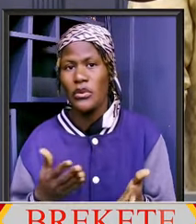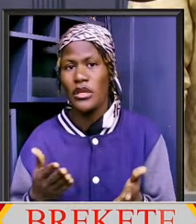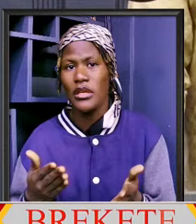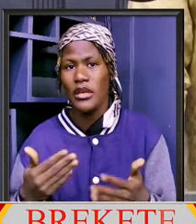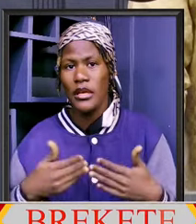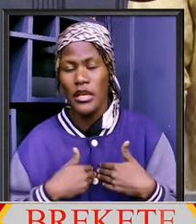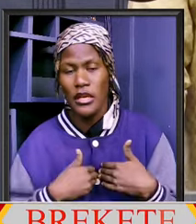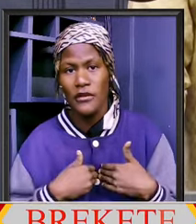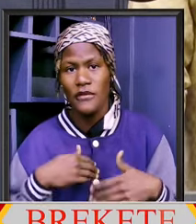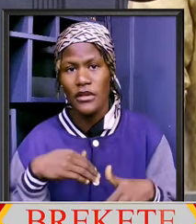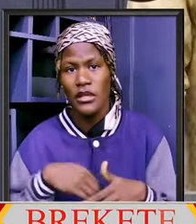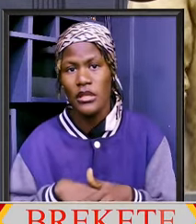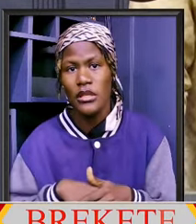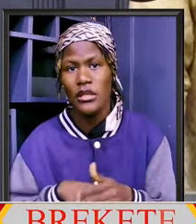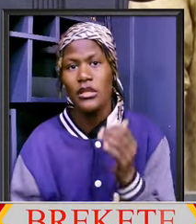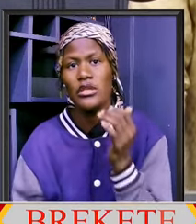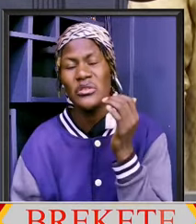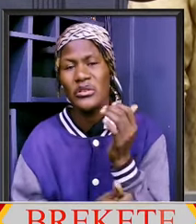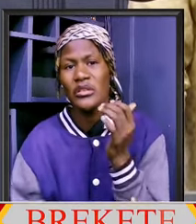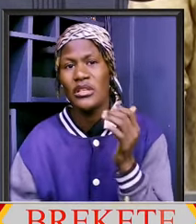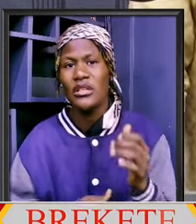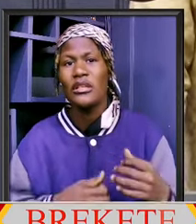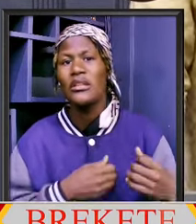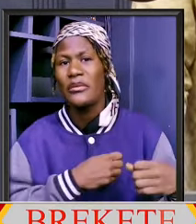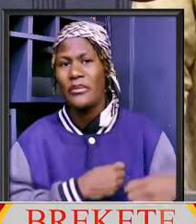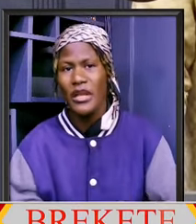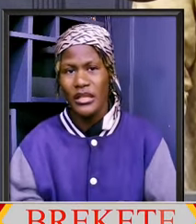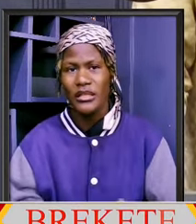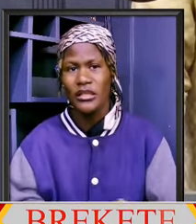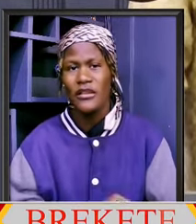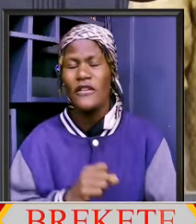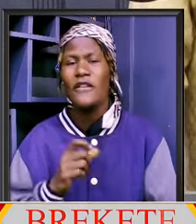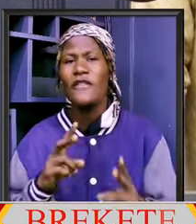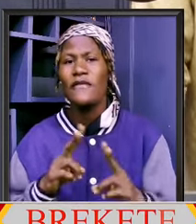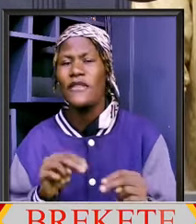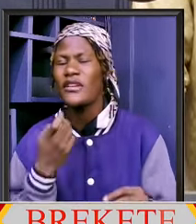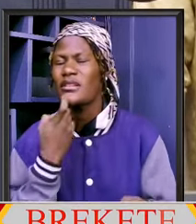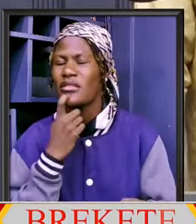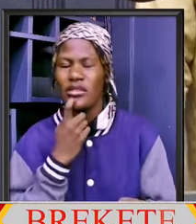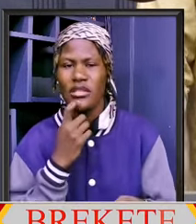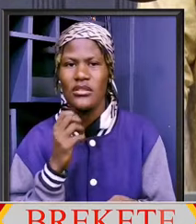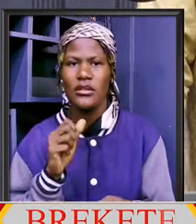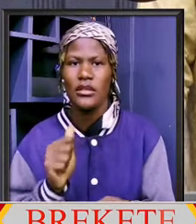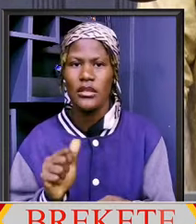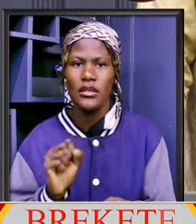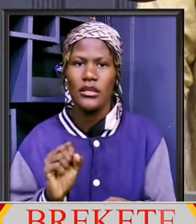them. Assets, see very serious assets.